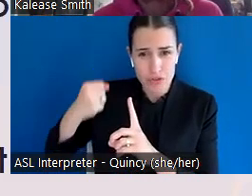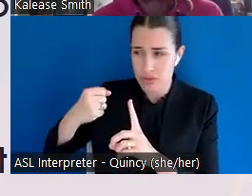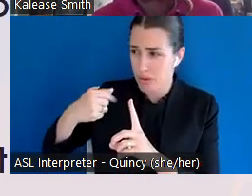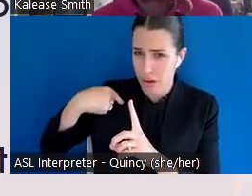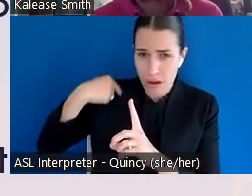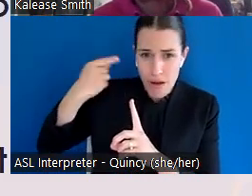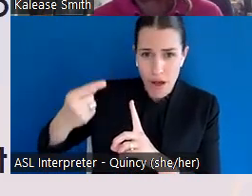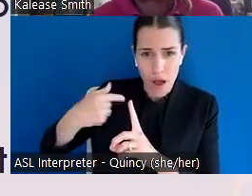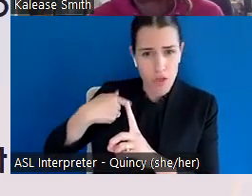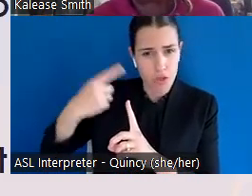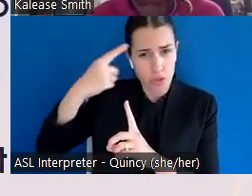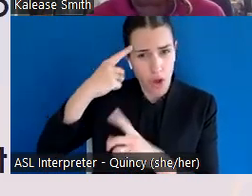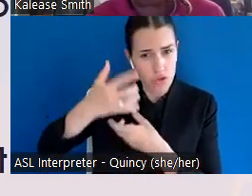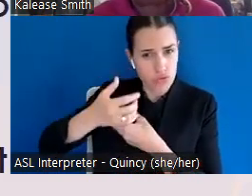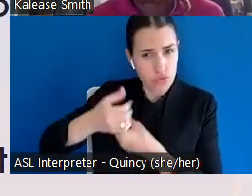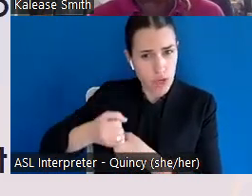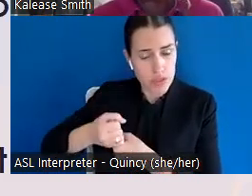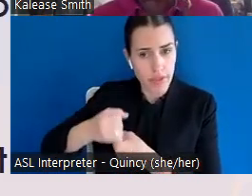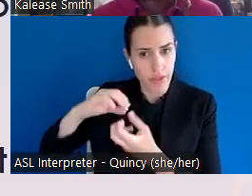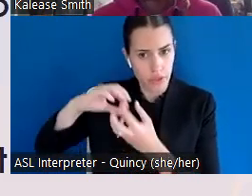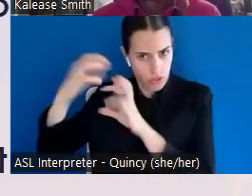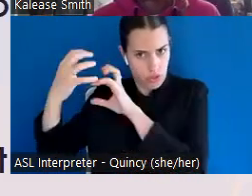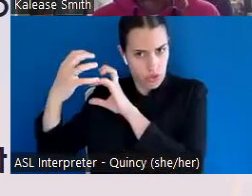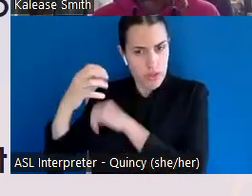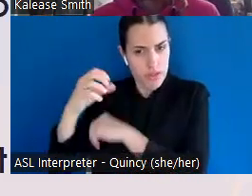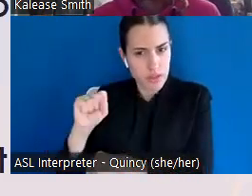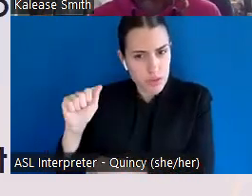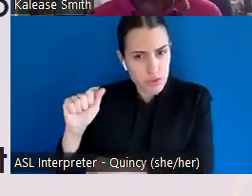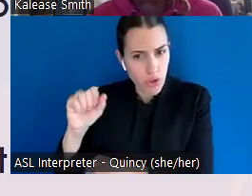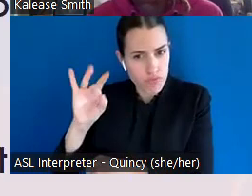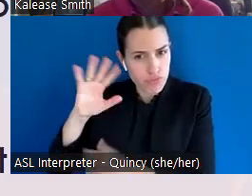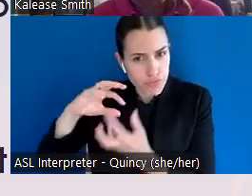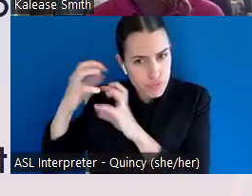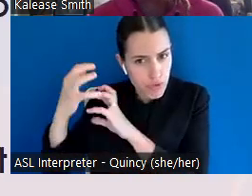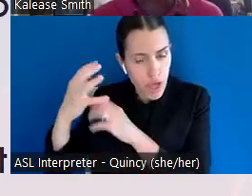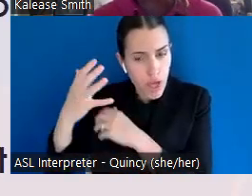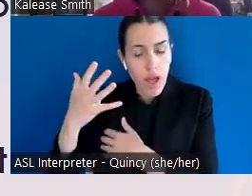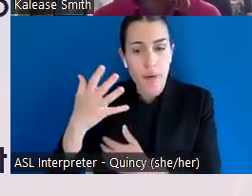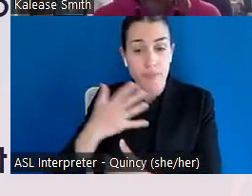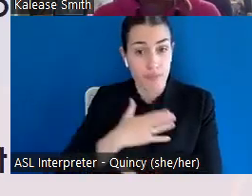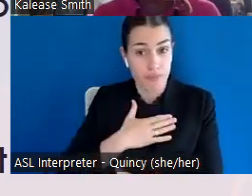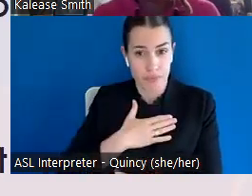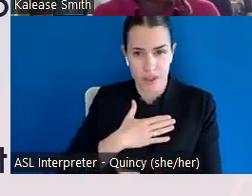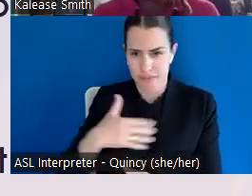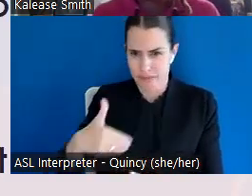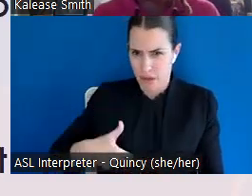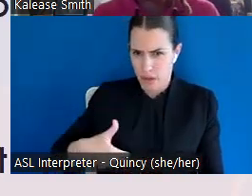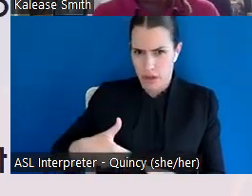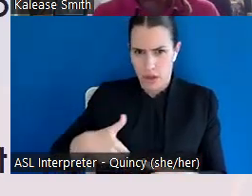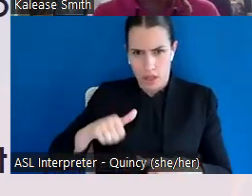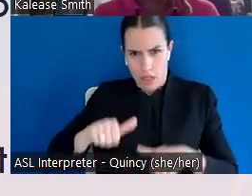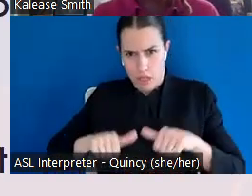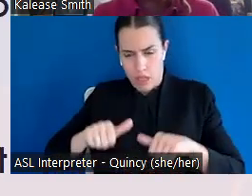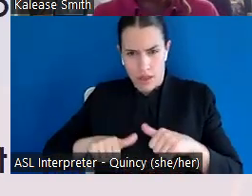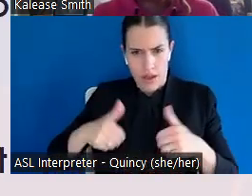time, that we had a good relationship, and they end up hurting me. Is my radar off? How do I know who to trust?